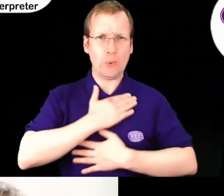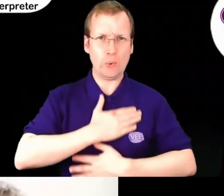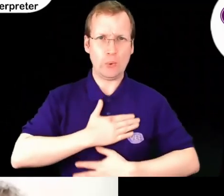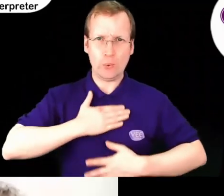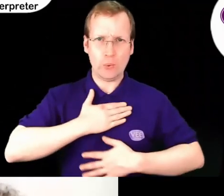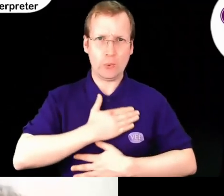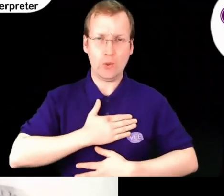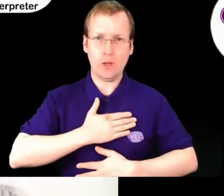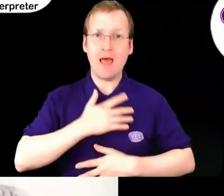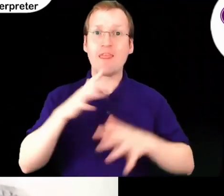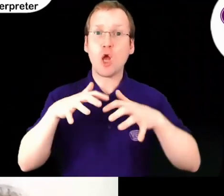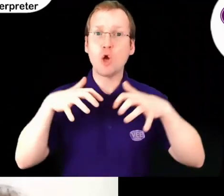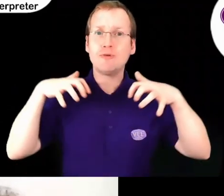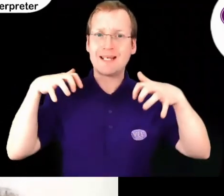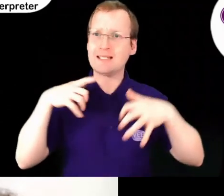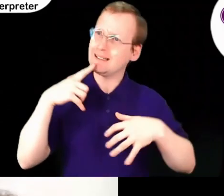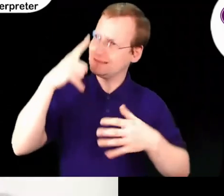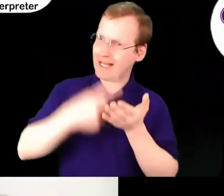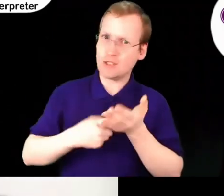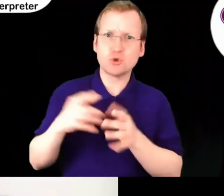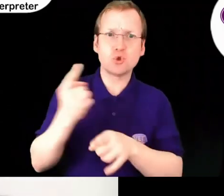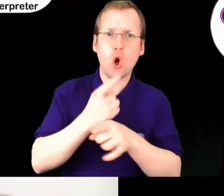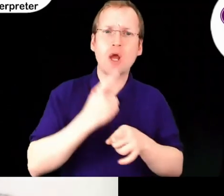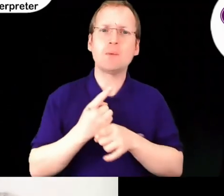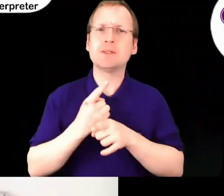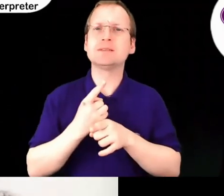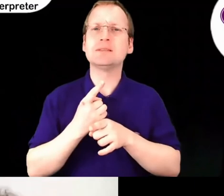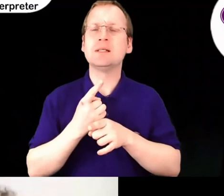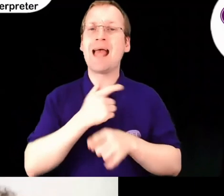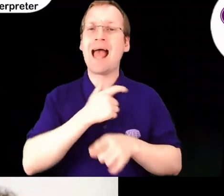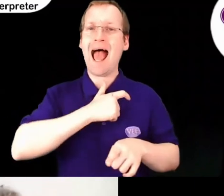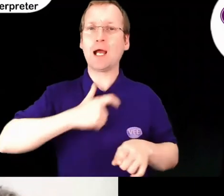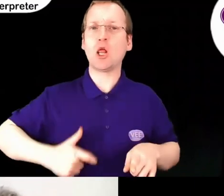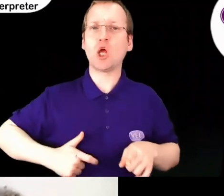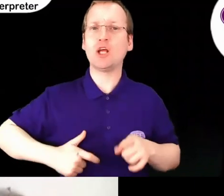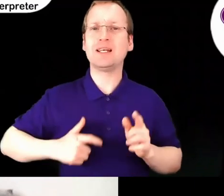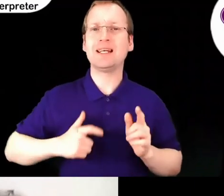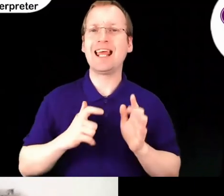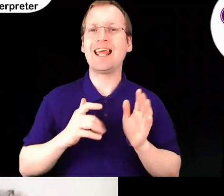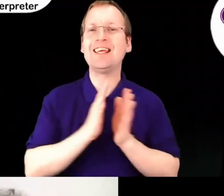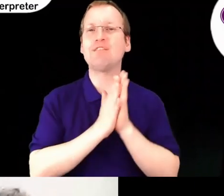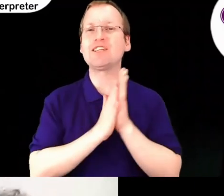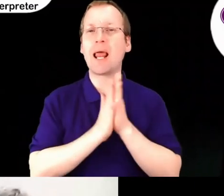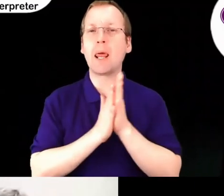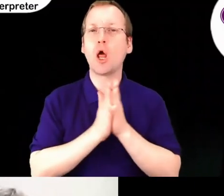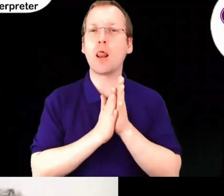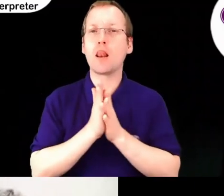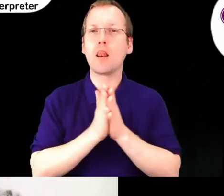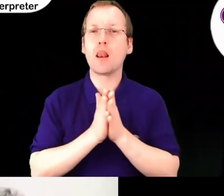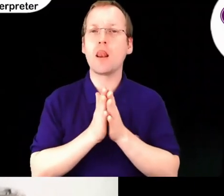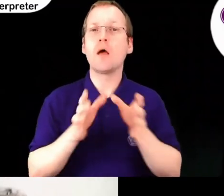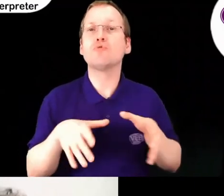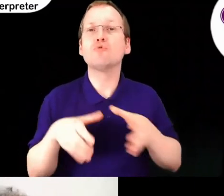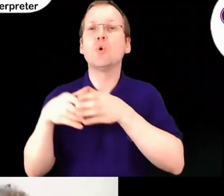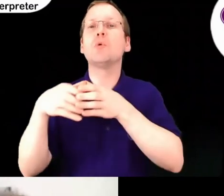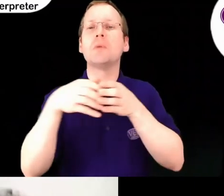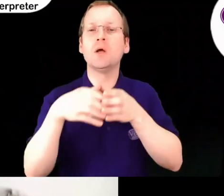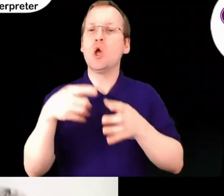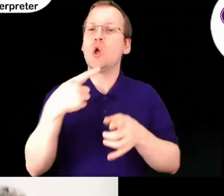congregation should now talk. It was an Anglican evangelical congregation. Talk about the issue of how we deal with people